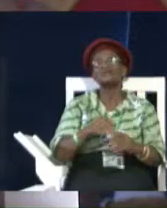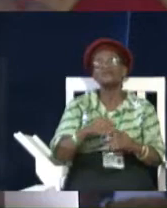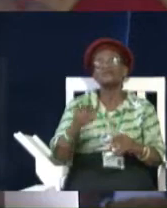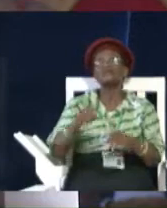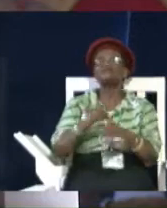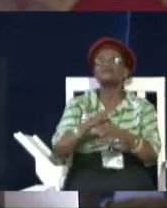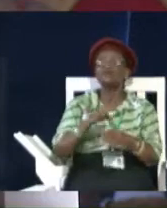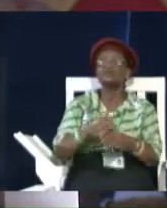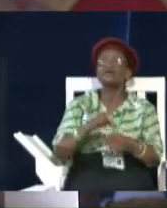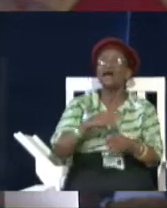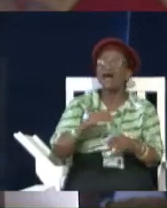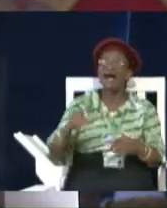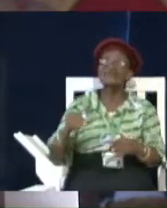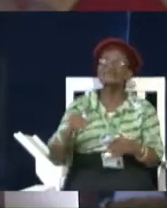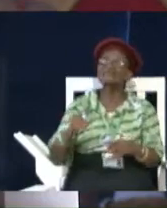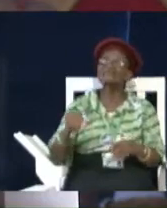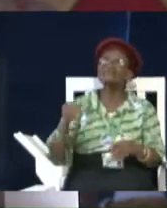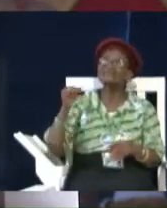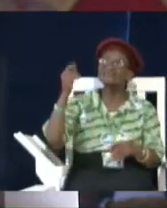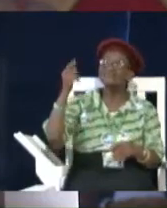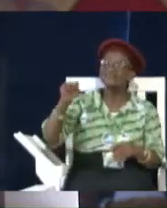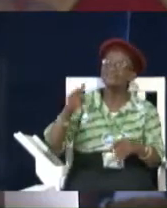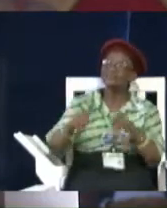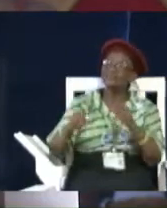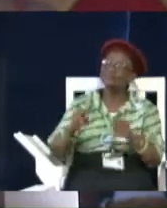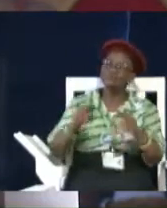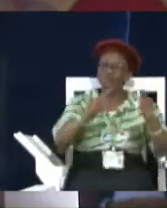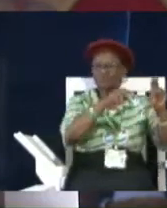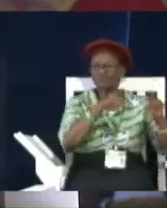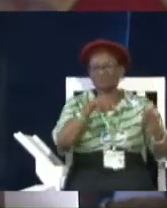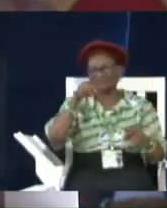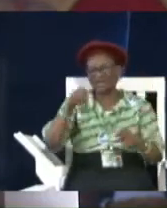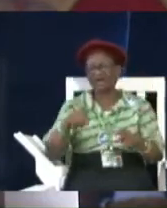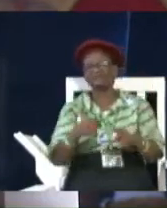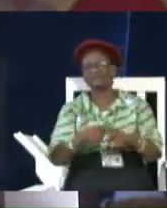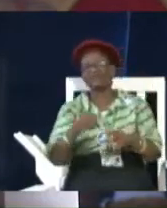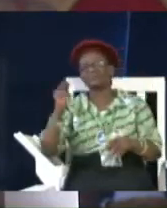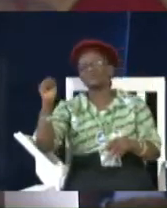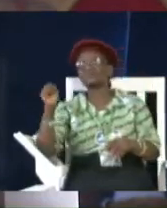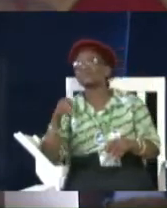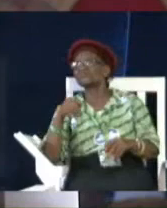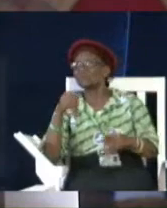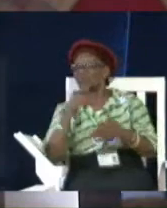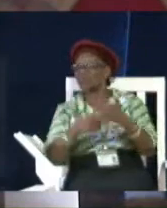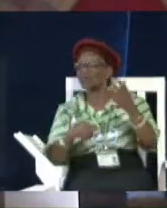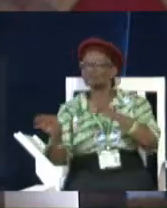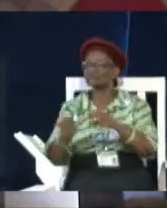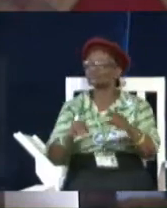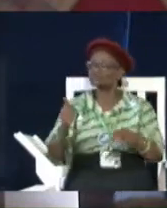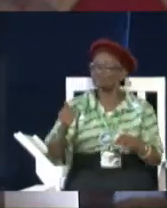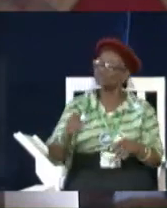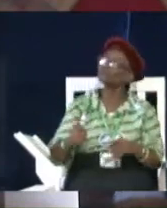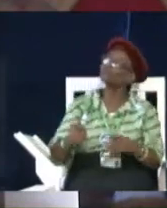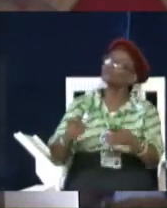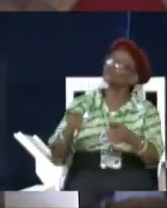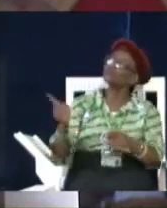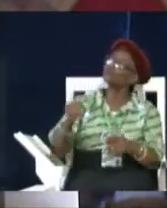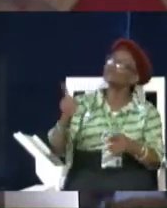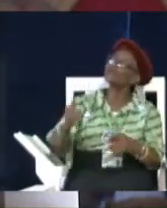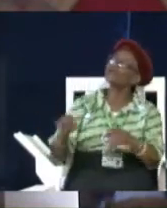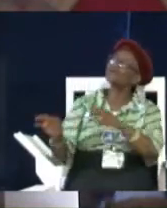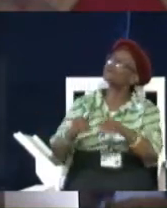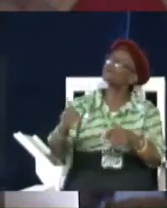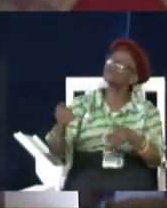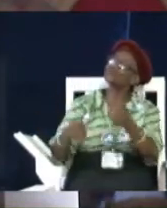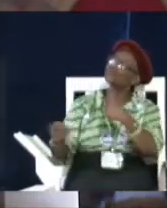Christ. They called him an upstart. Where do you come from? Who taught you what you are teaching? Which Bible college did you